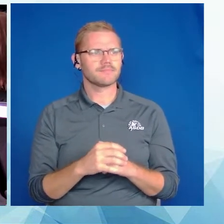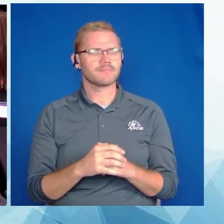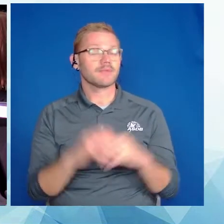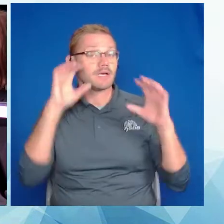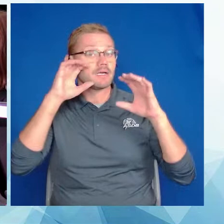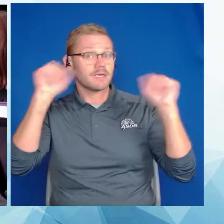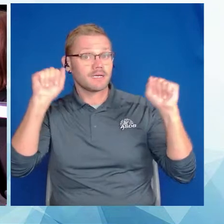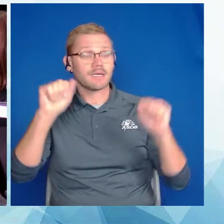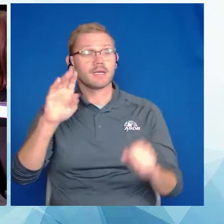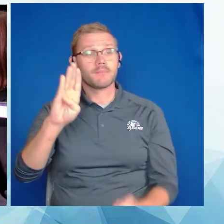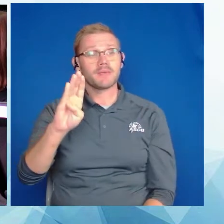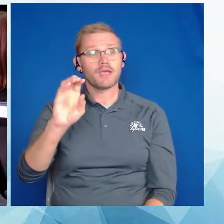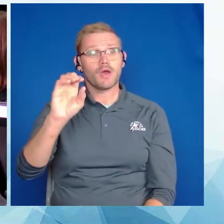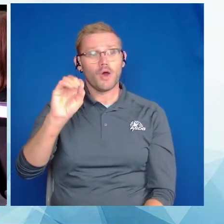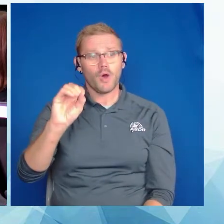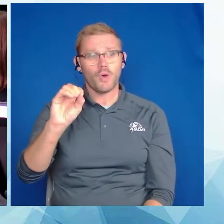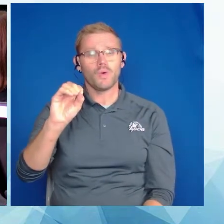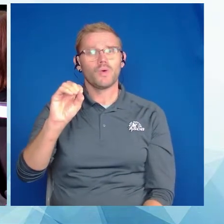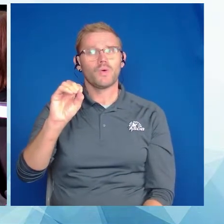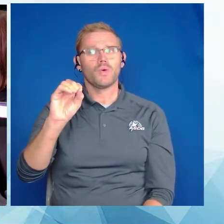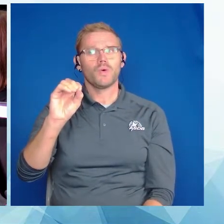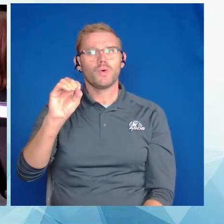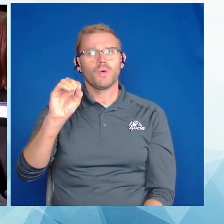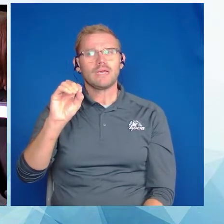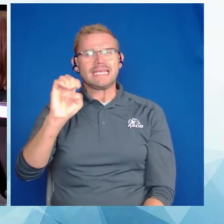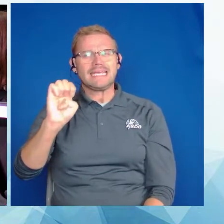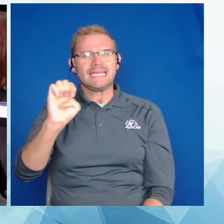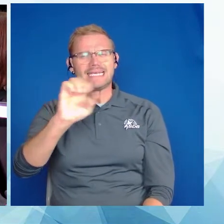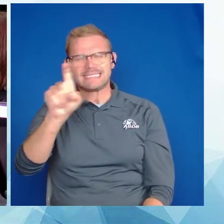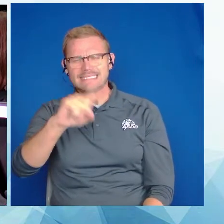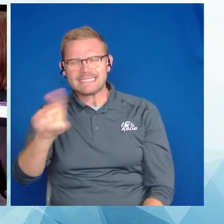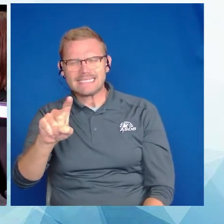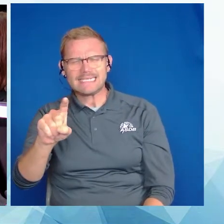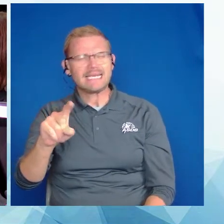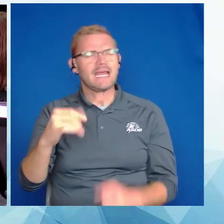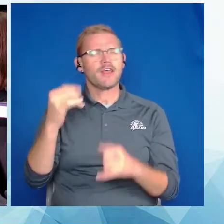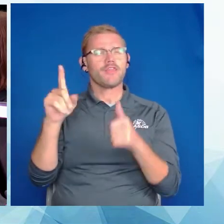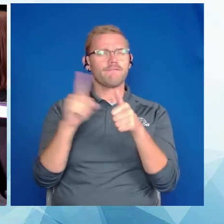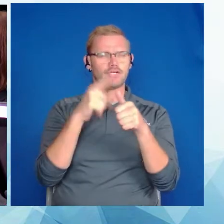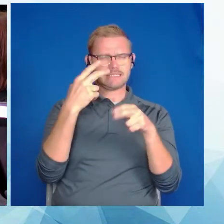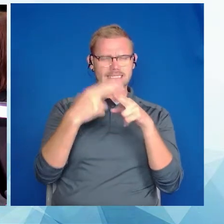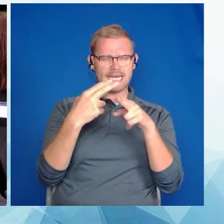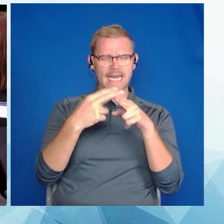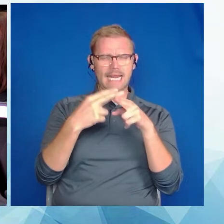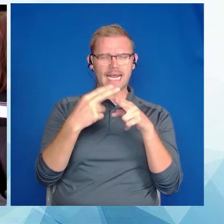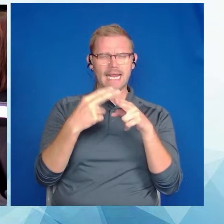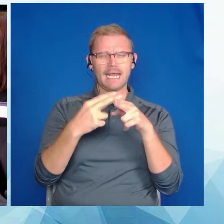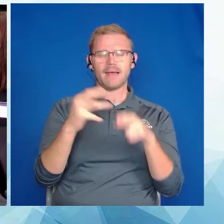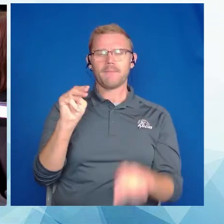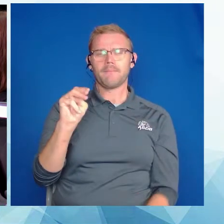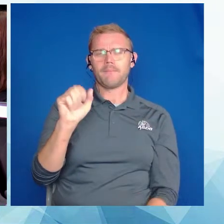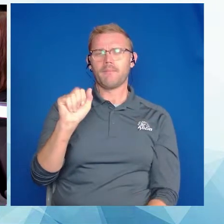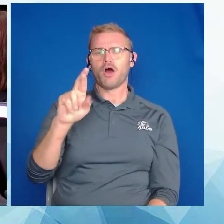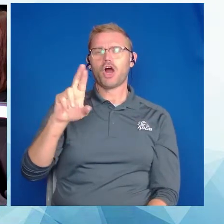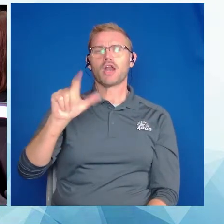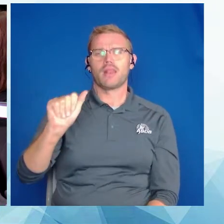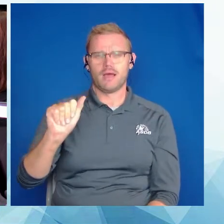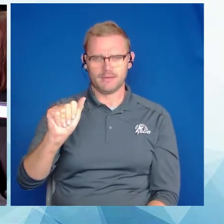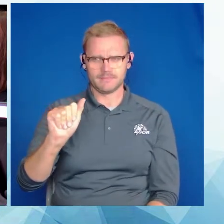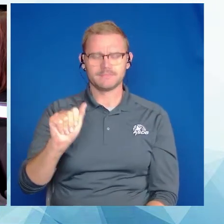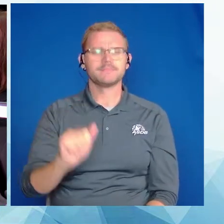Boez, B-O-E-Z, I believe the last name is. The first name is escaping. First name is Marla, I believe.